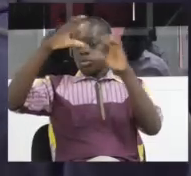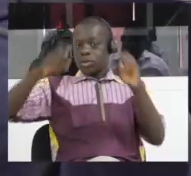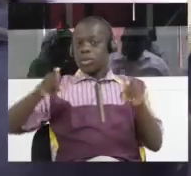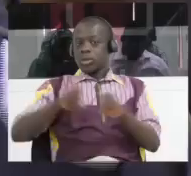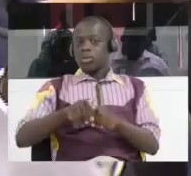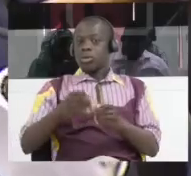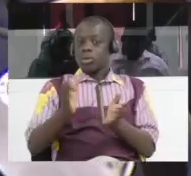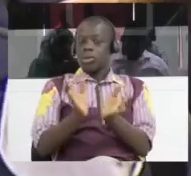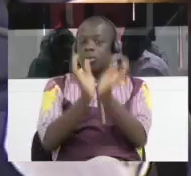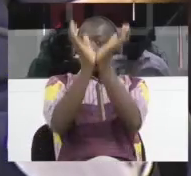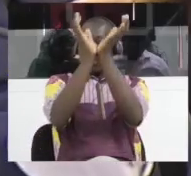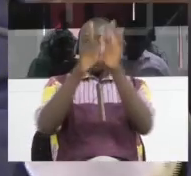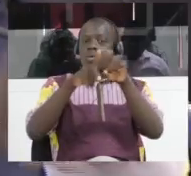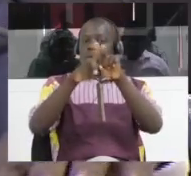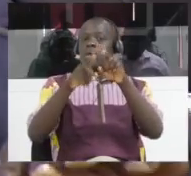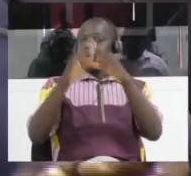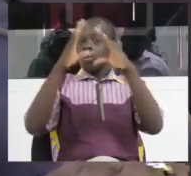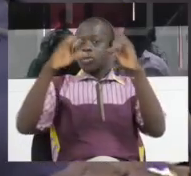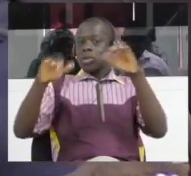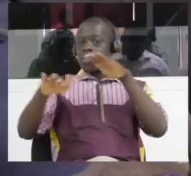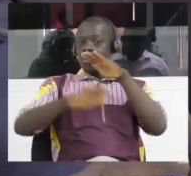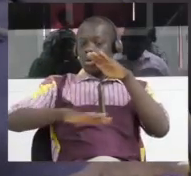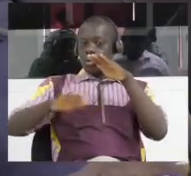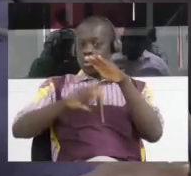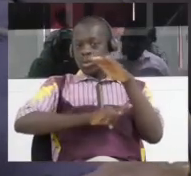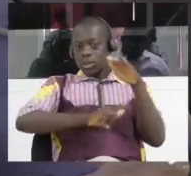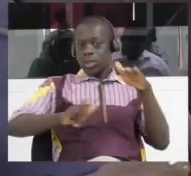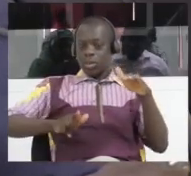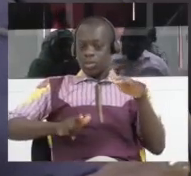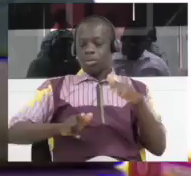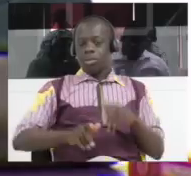senior officers as compared to the officers below them.